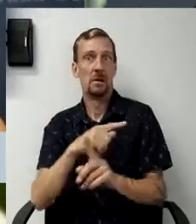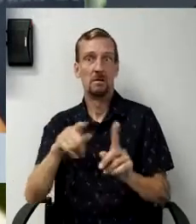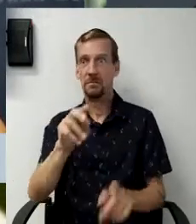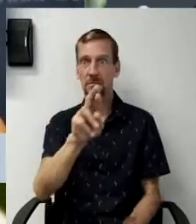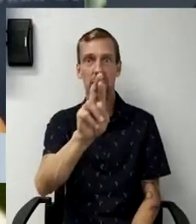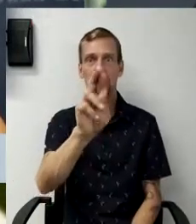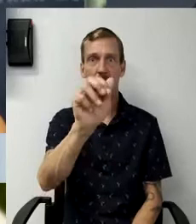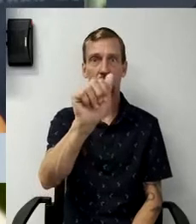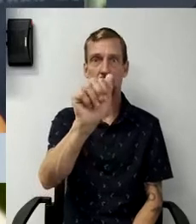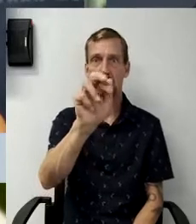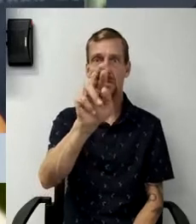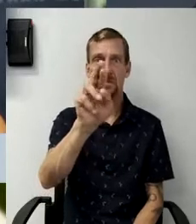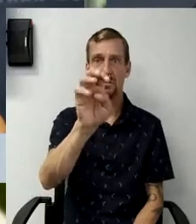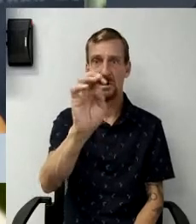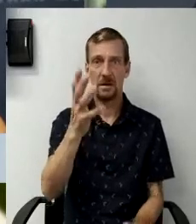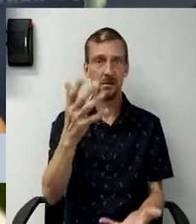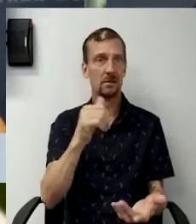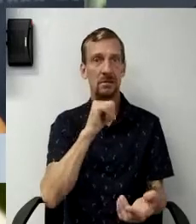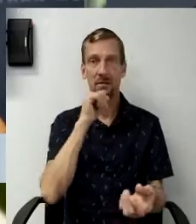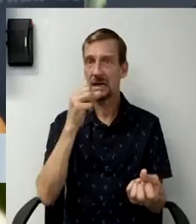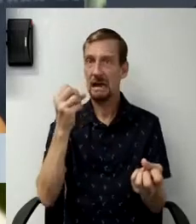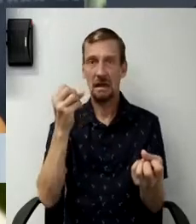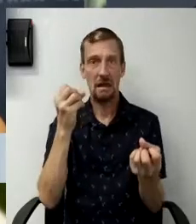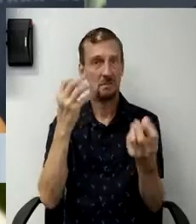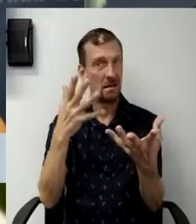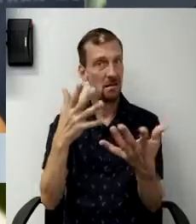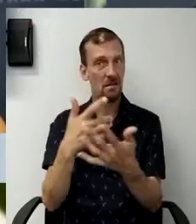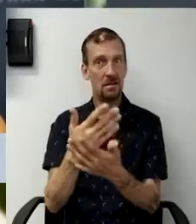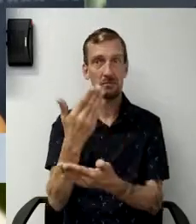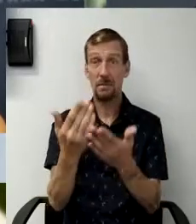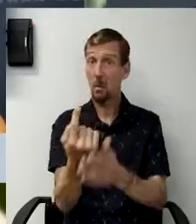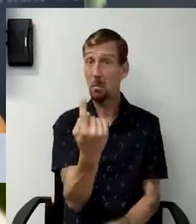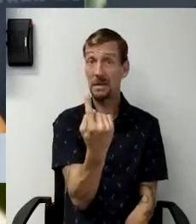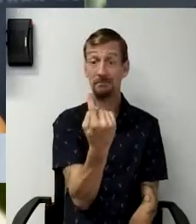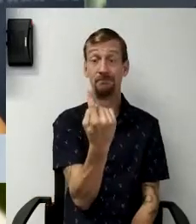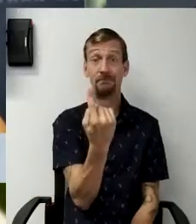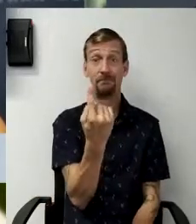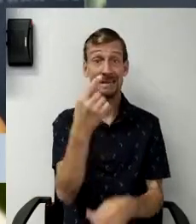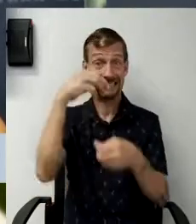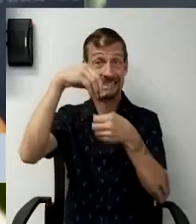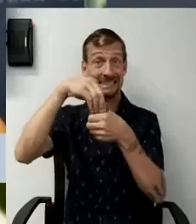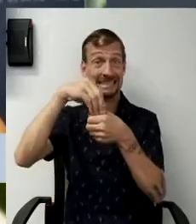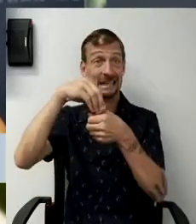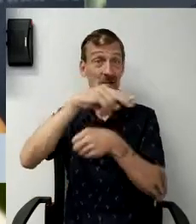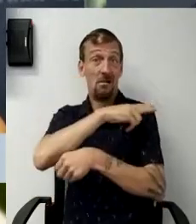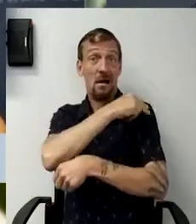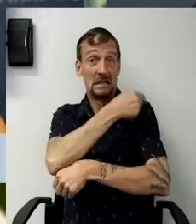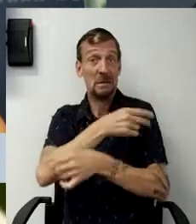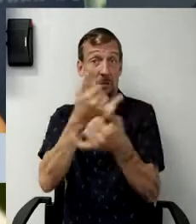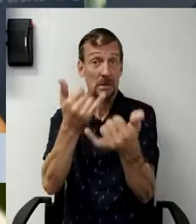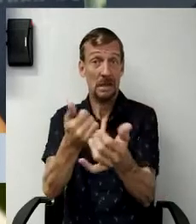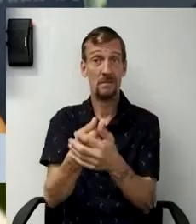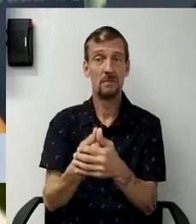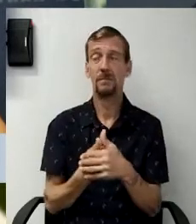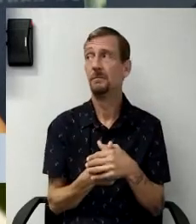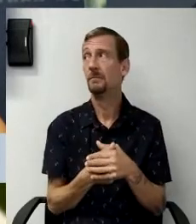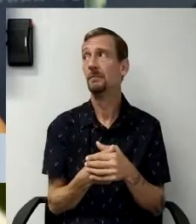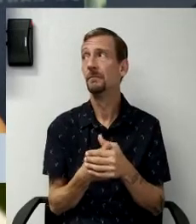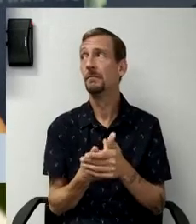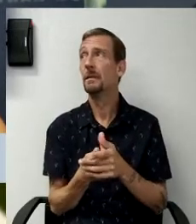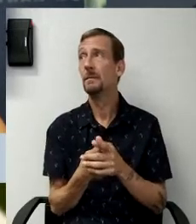rare. We don't really have many. I think we might only have one that's in-house right now.